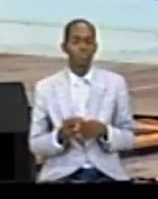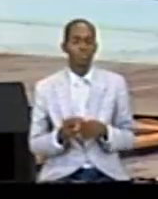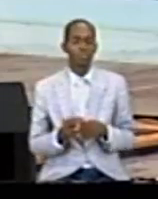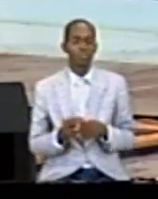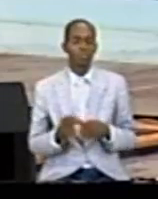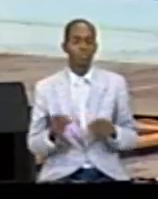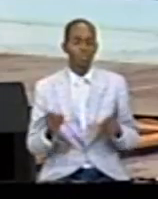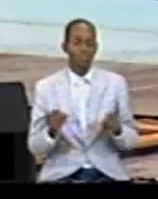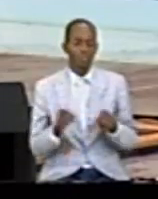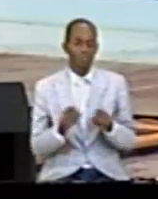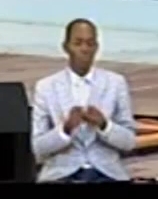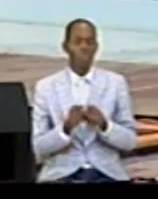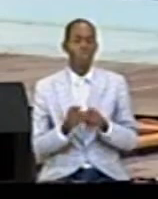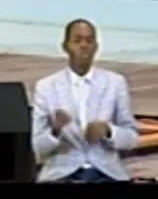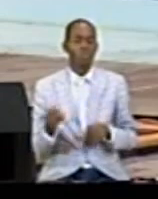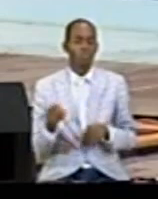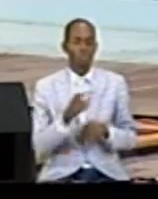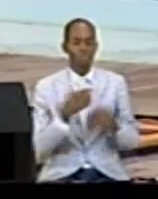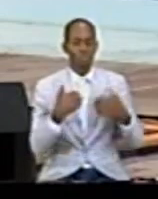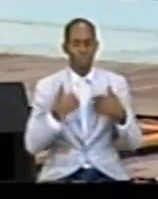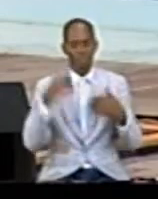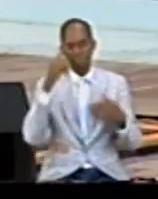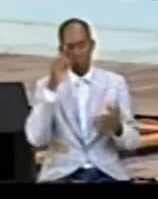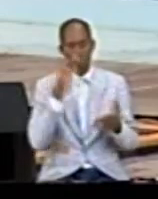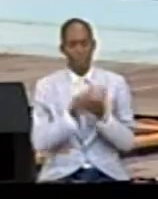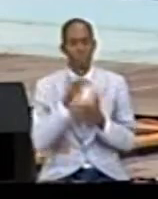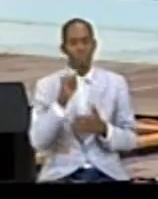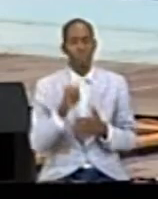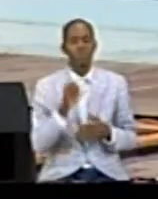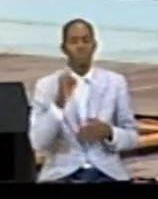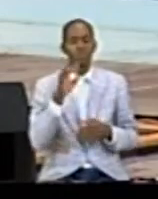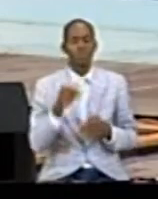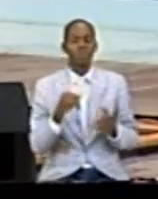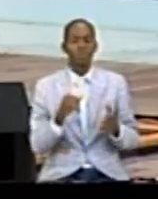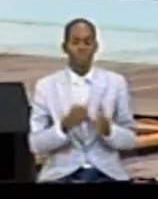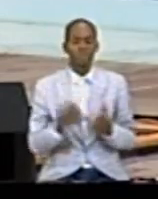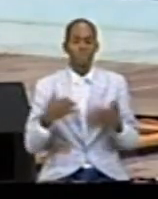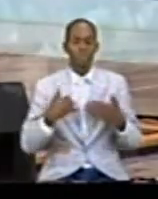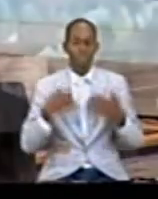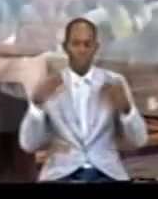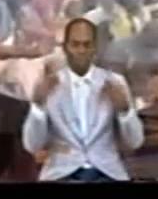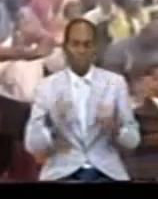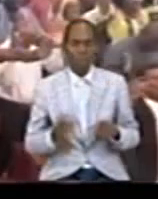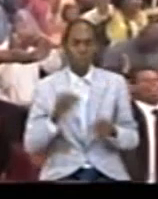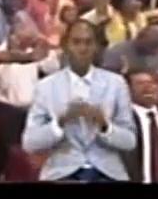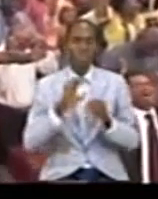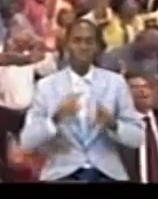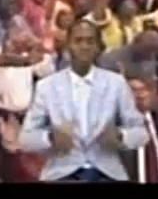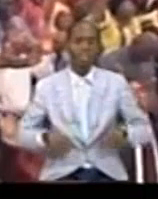As you have believed, so it is done in your life.